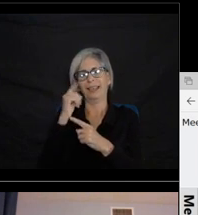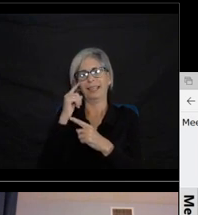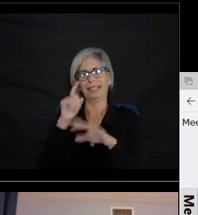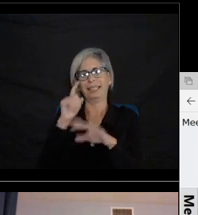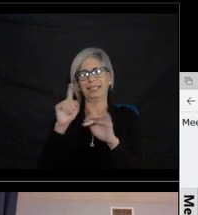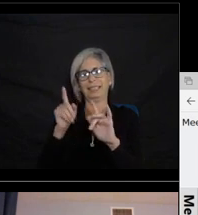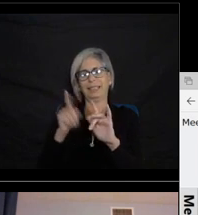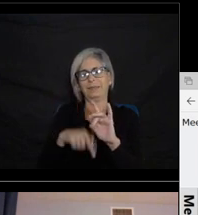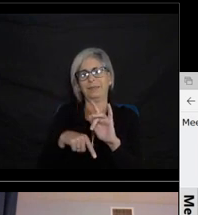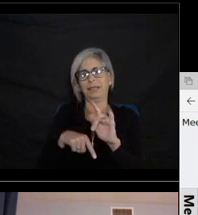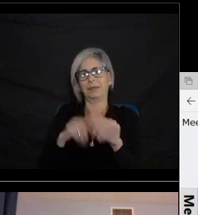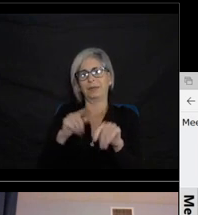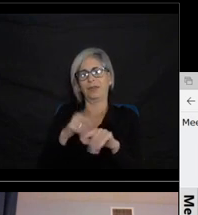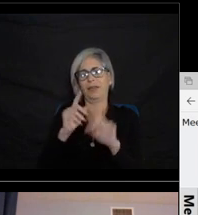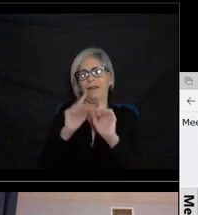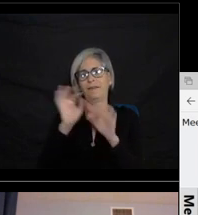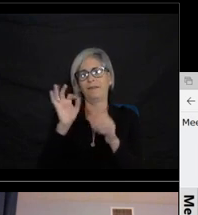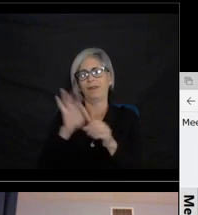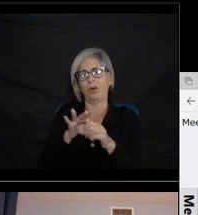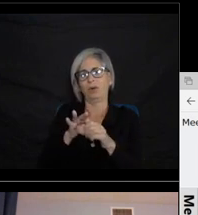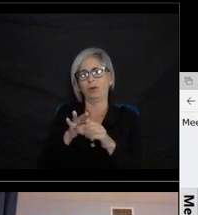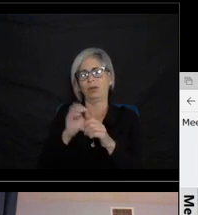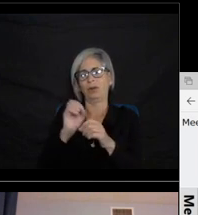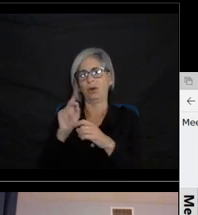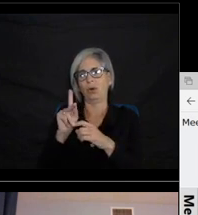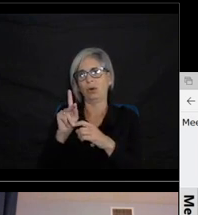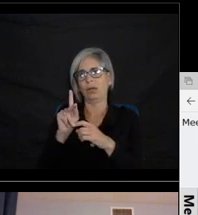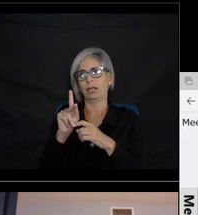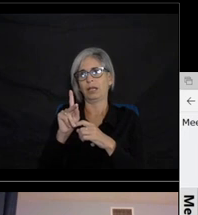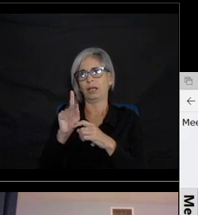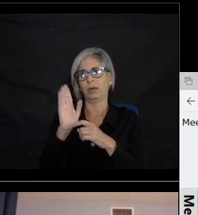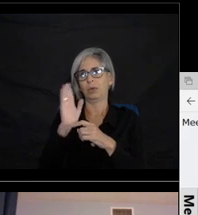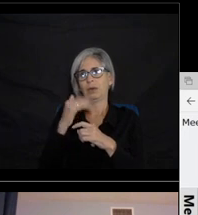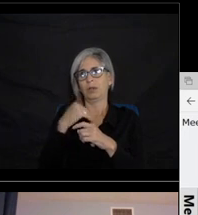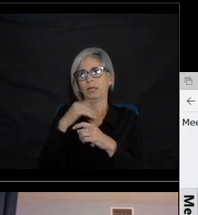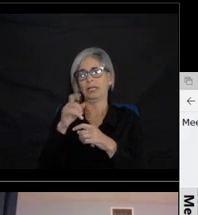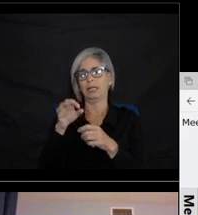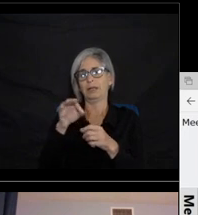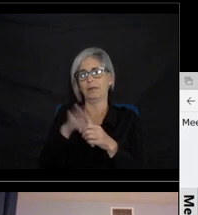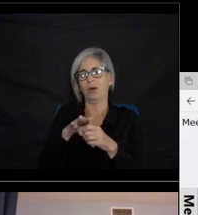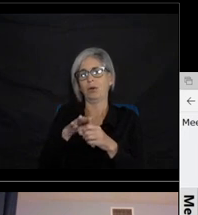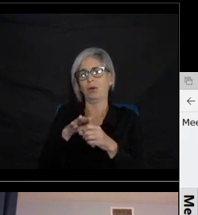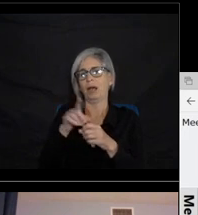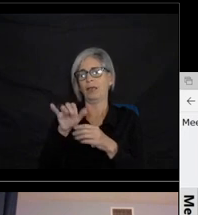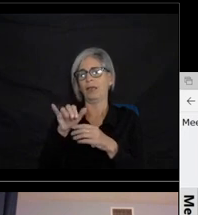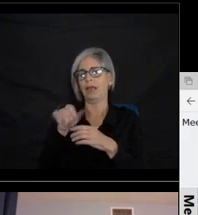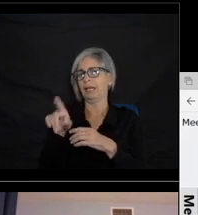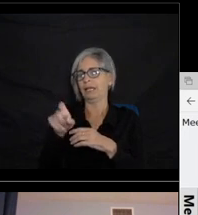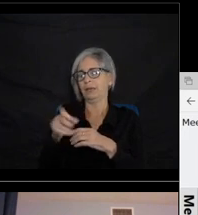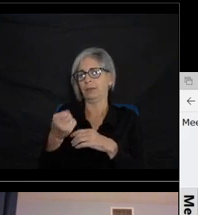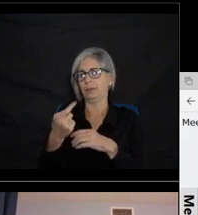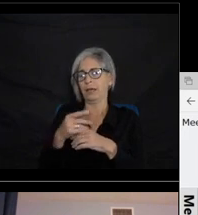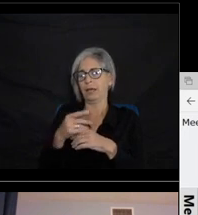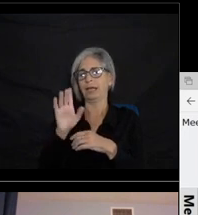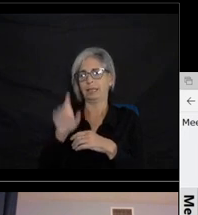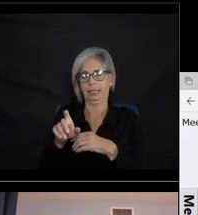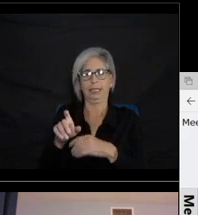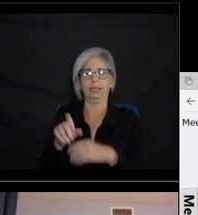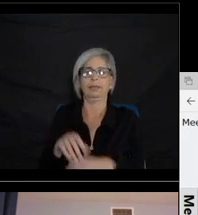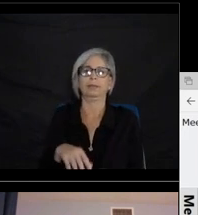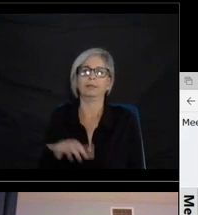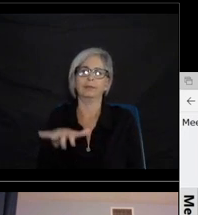that vote. Okay. We will have to get his vote on that when he returns.